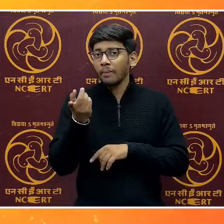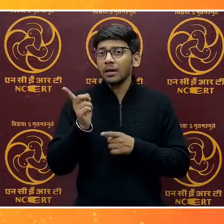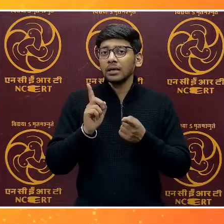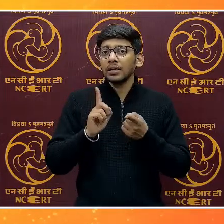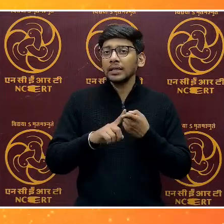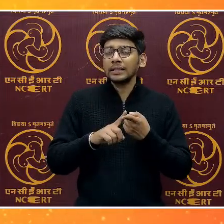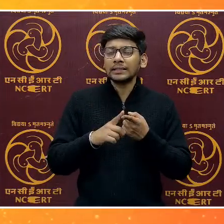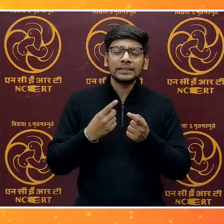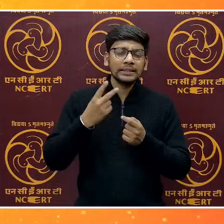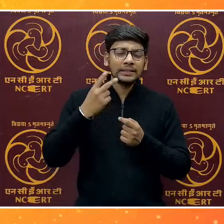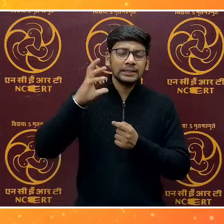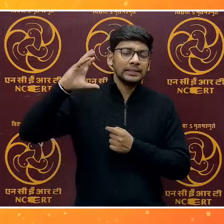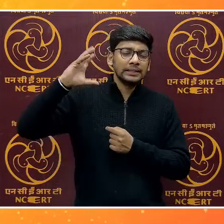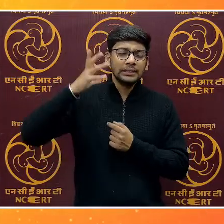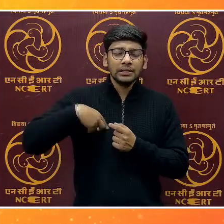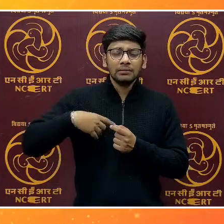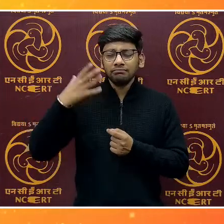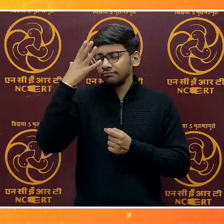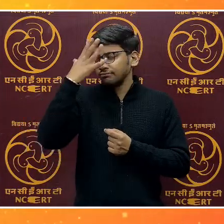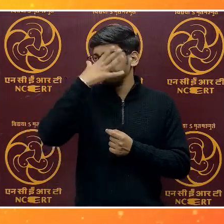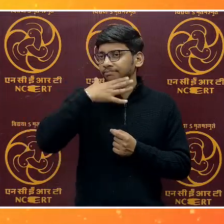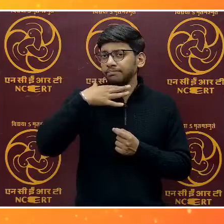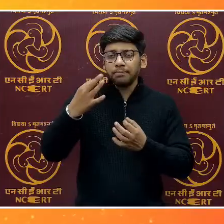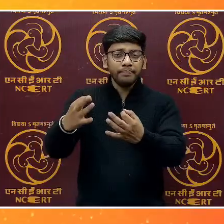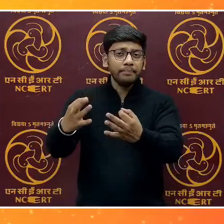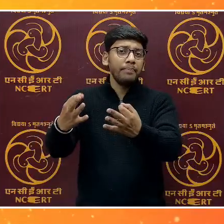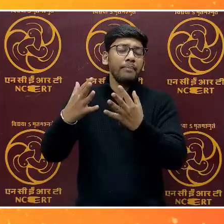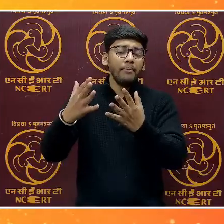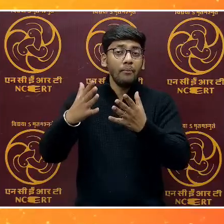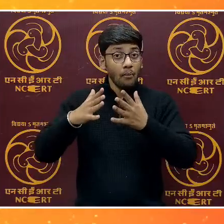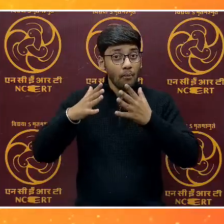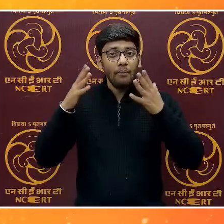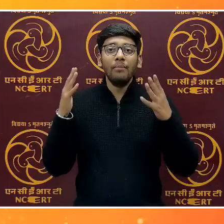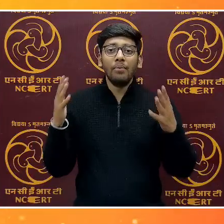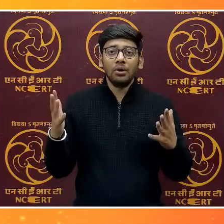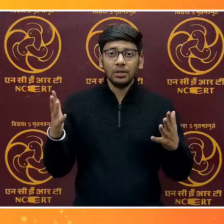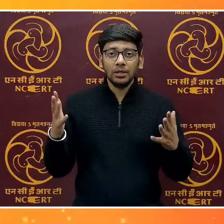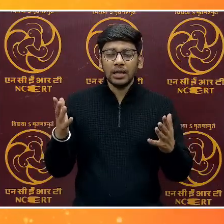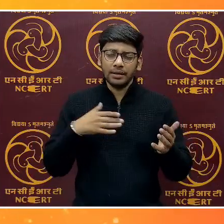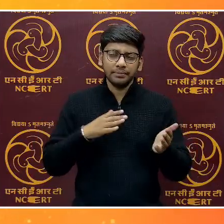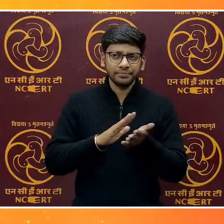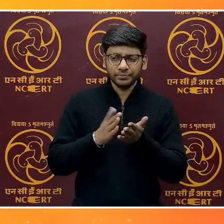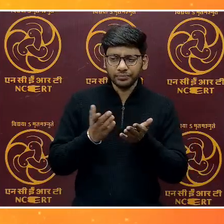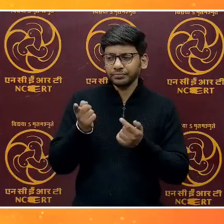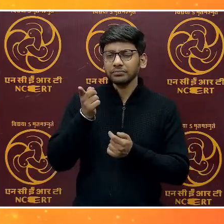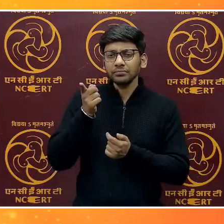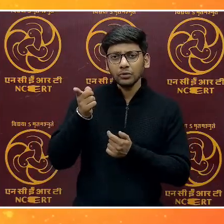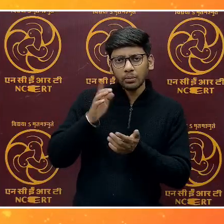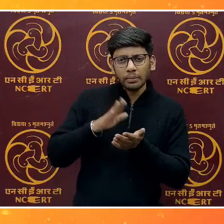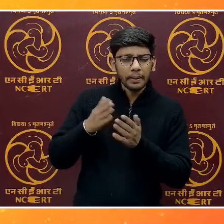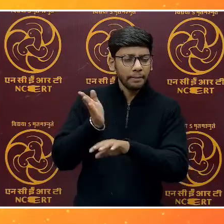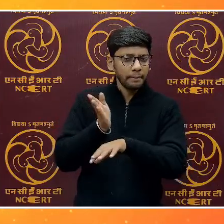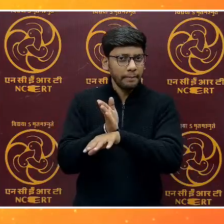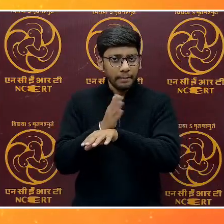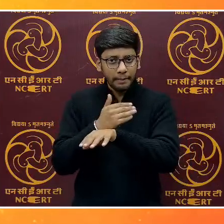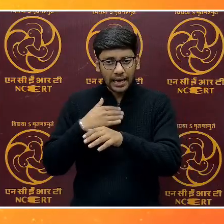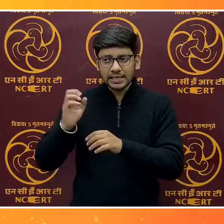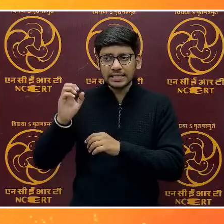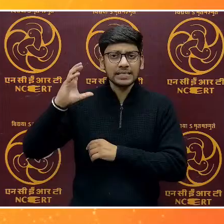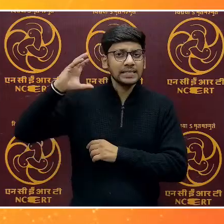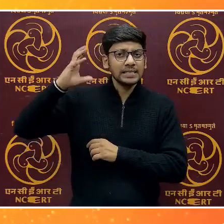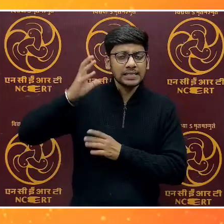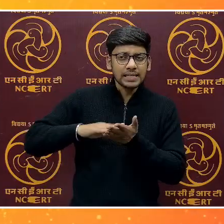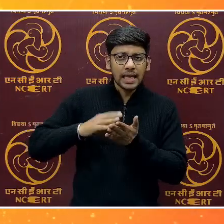so lovely to see the sun rising. Harpreet, have you seen a rising sun? Oh yes, when you wake up early in the morning, you see the